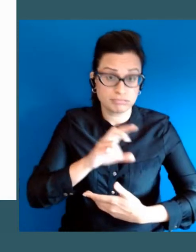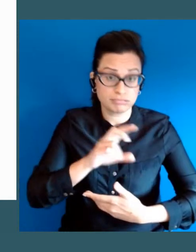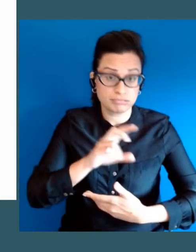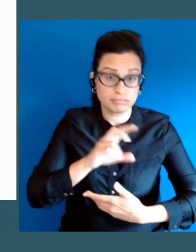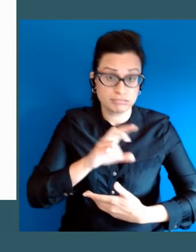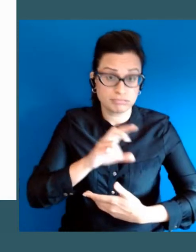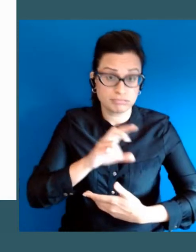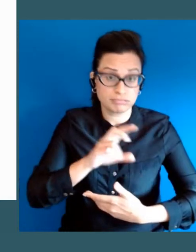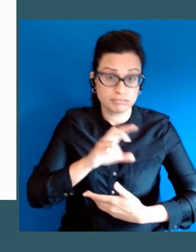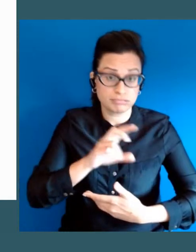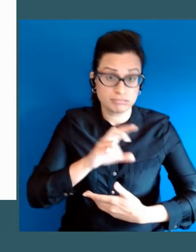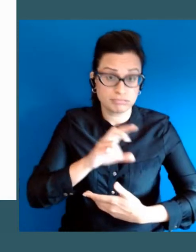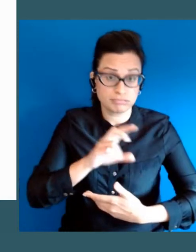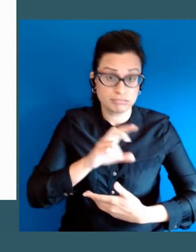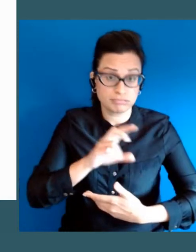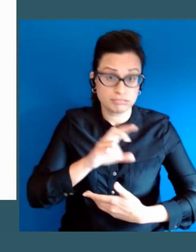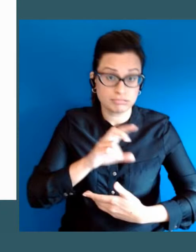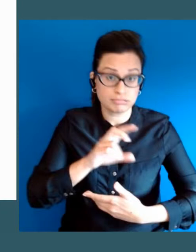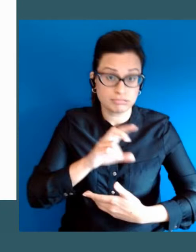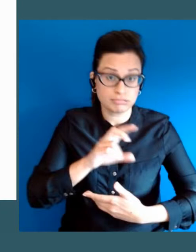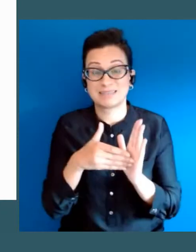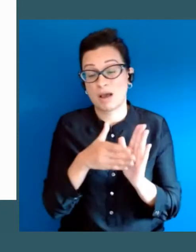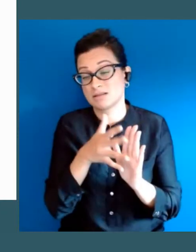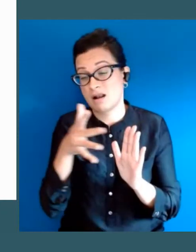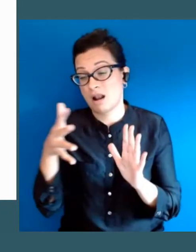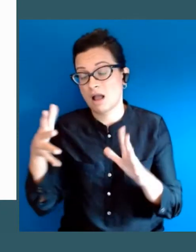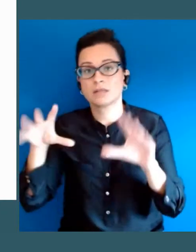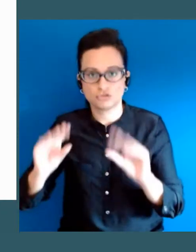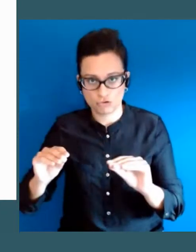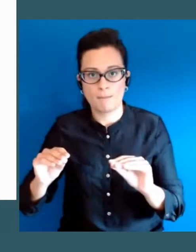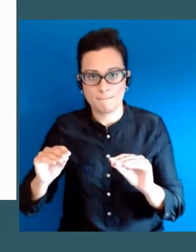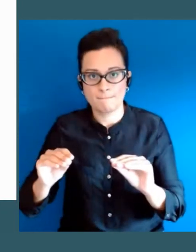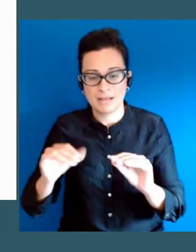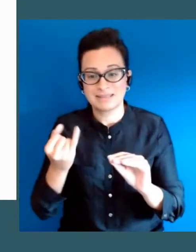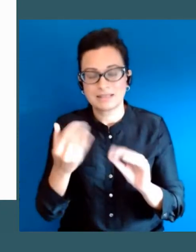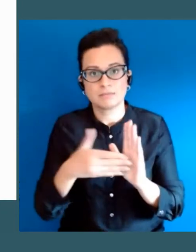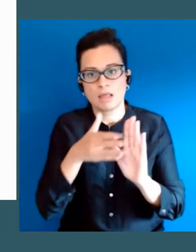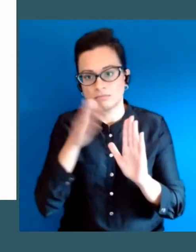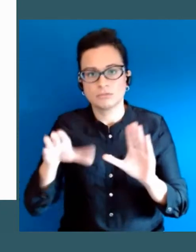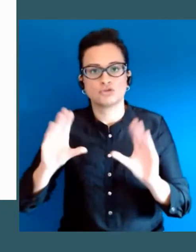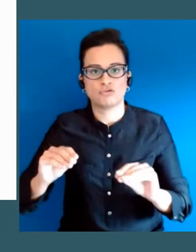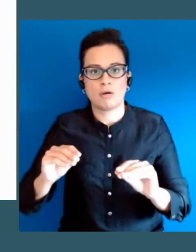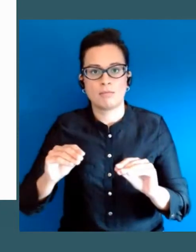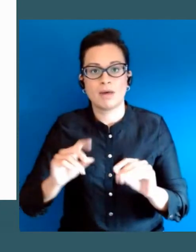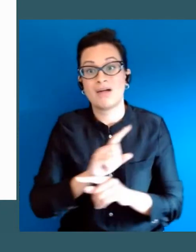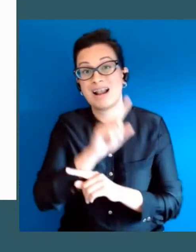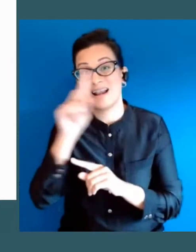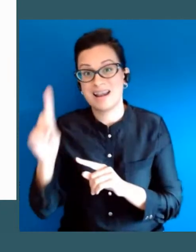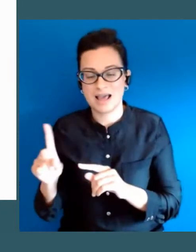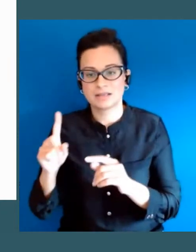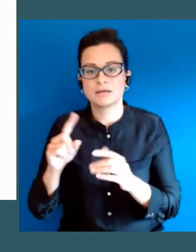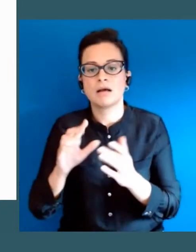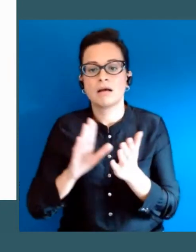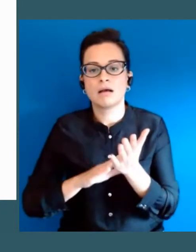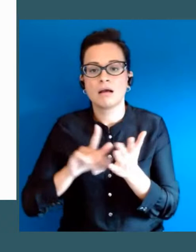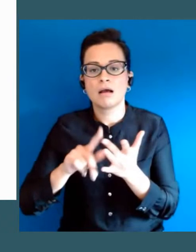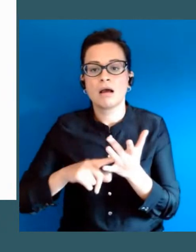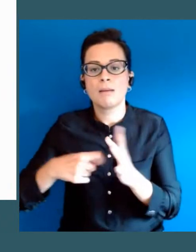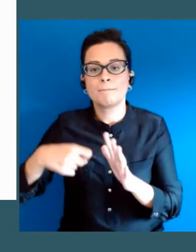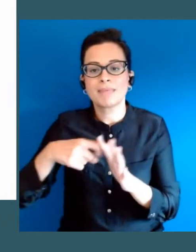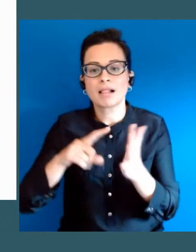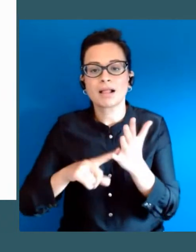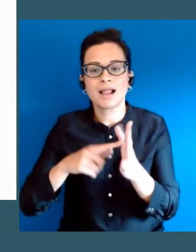good 6-month exclusion. And then later down the line, we would do a milk ladder to see what tolerance. So